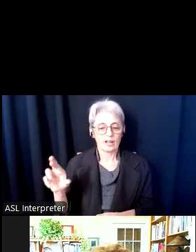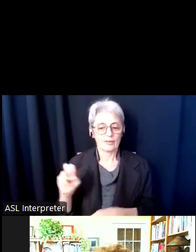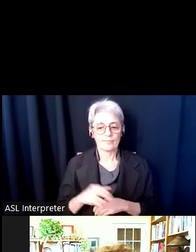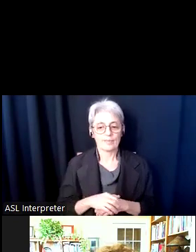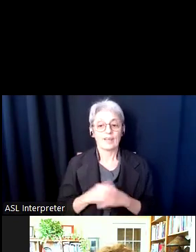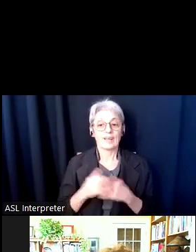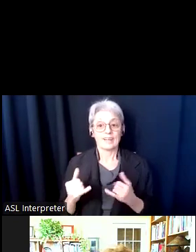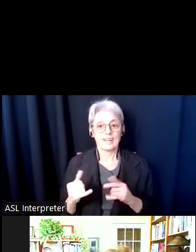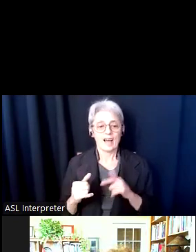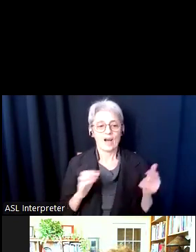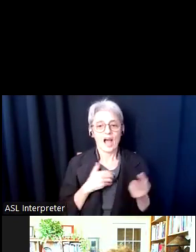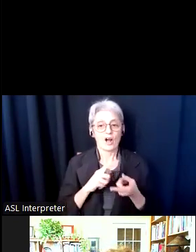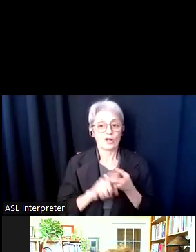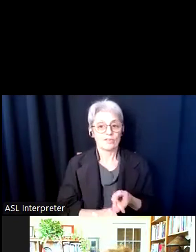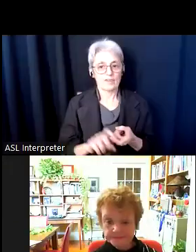on to our good friend, Molly.